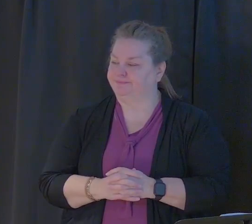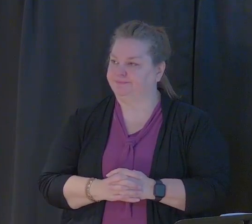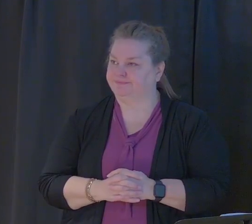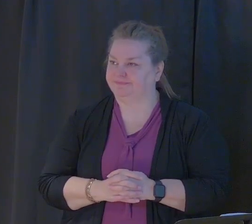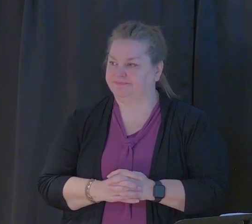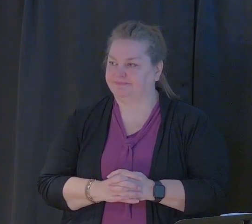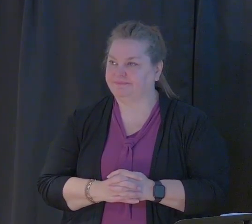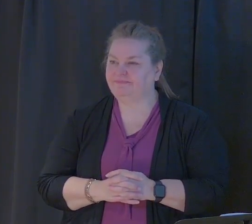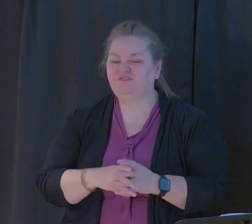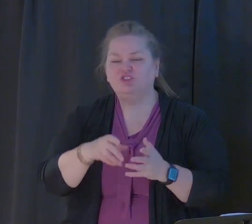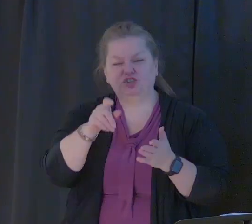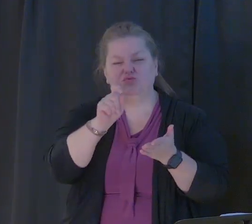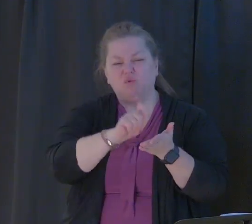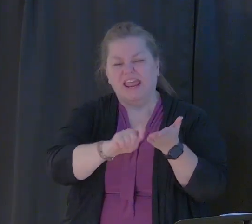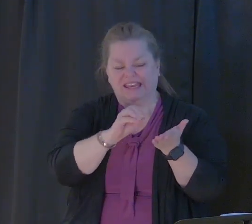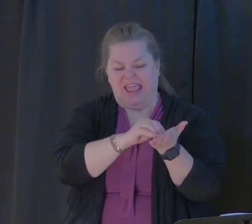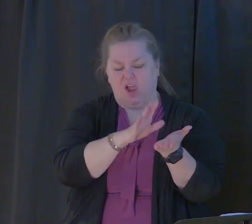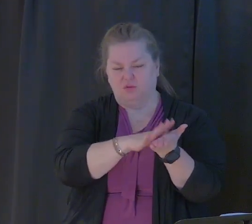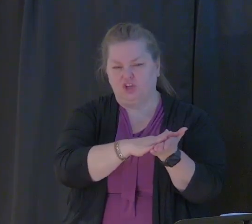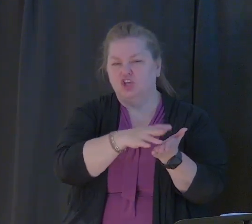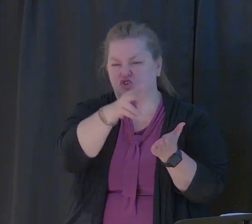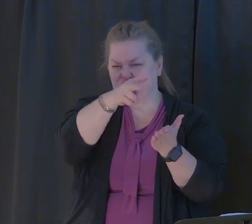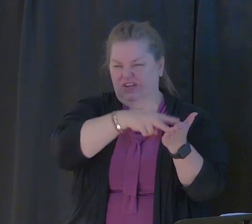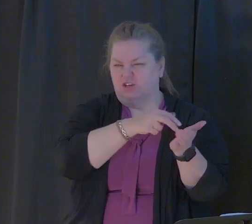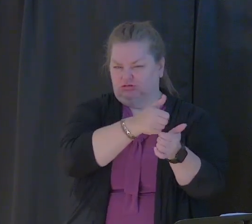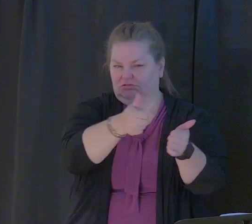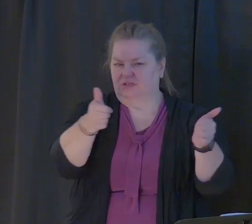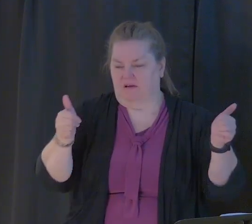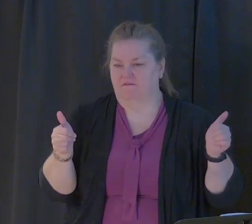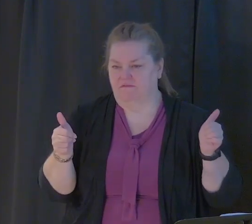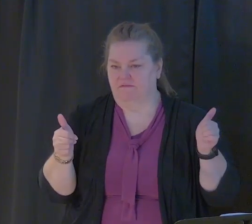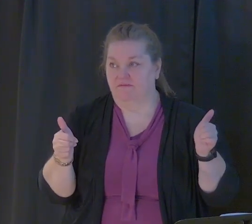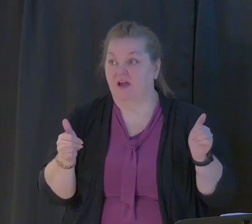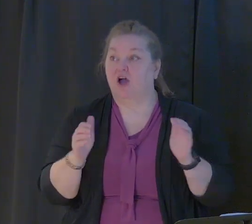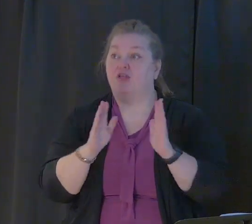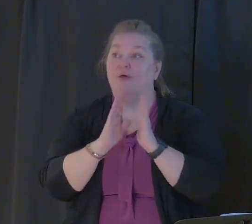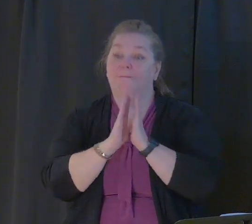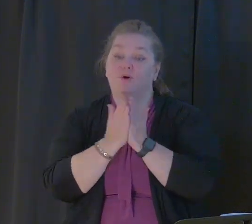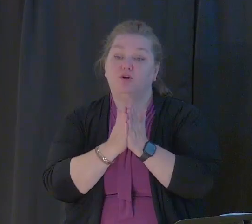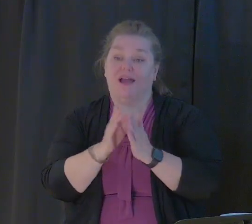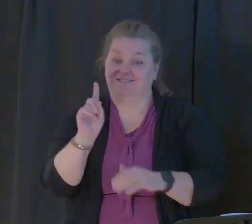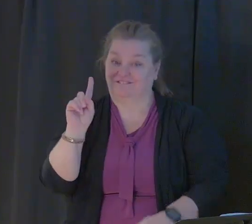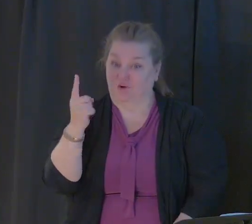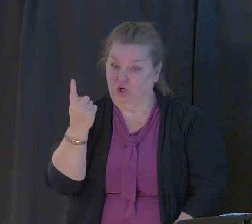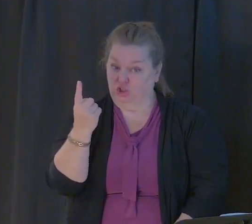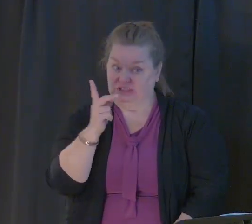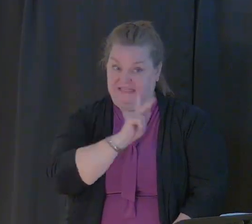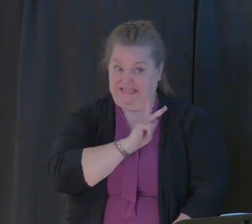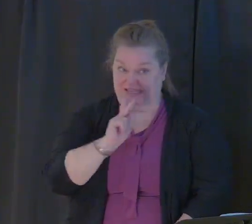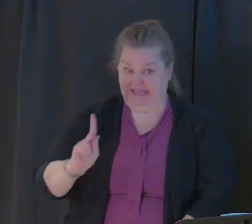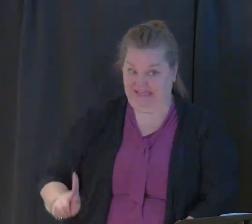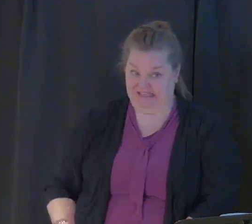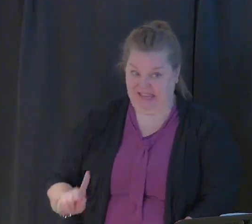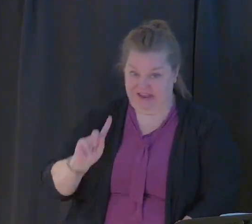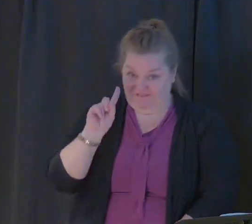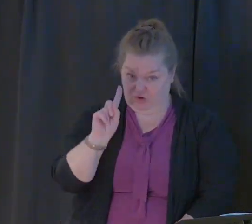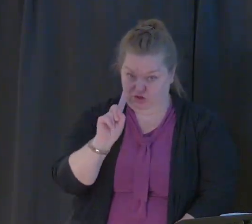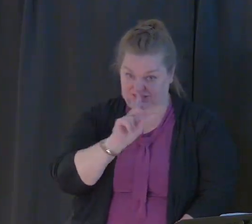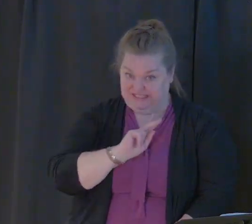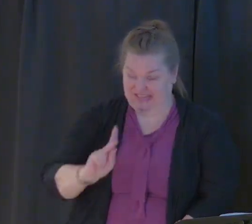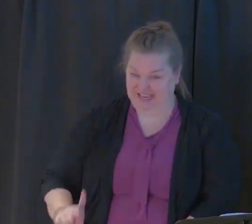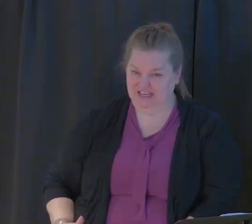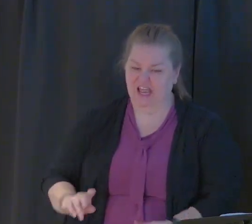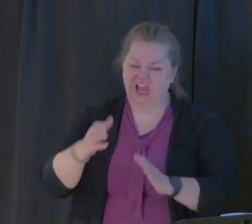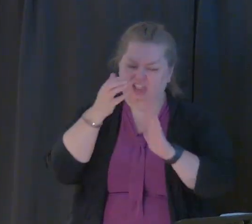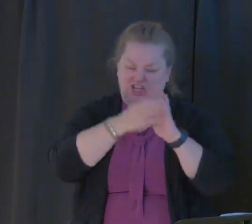it, read it completely, because I'm not going to read the whole story. But in the book of 1 Kings, chapters 18 and 19 talk about an